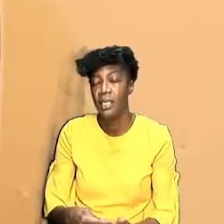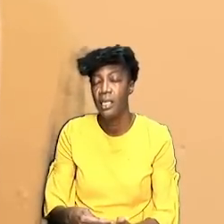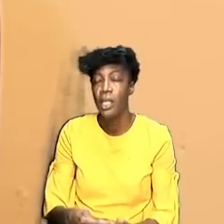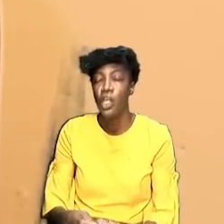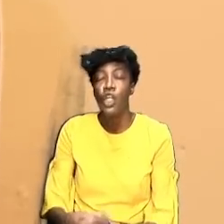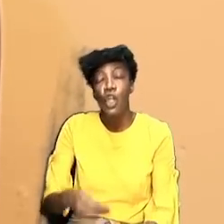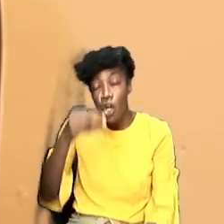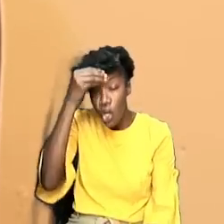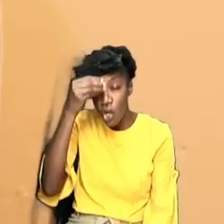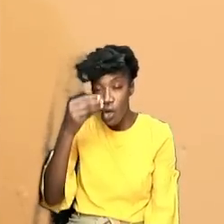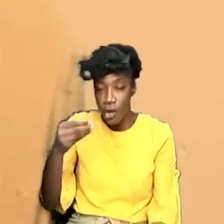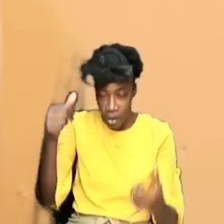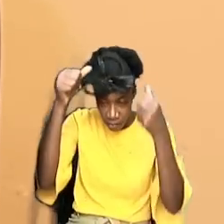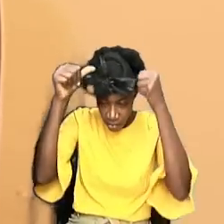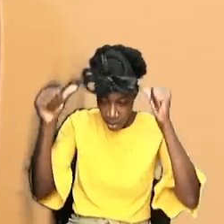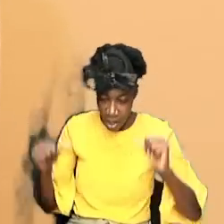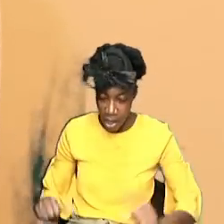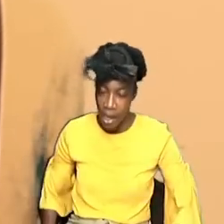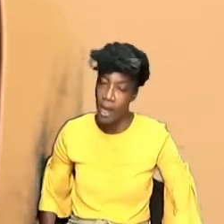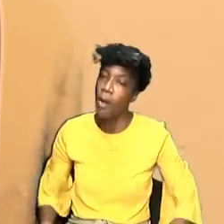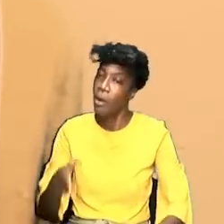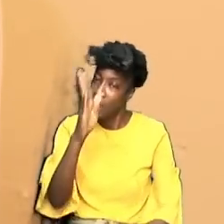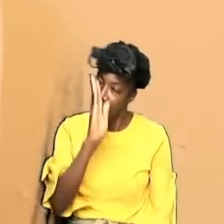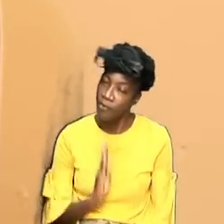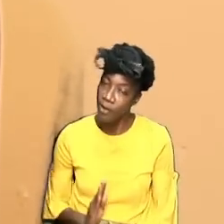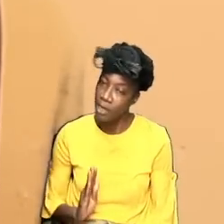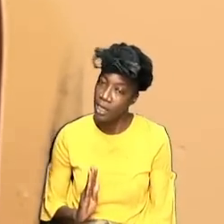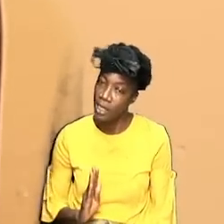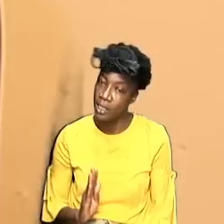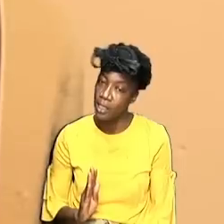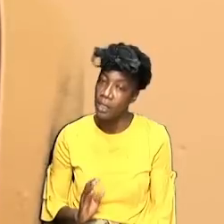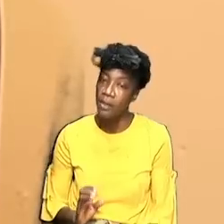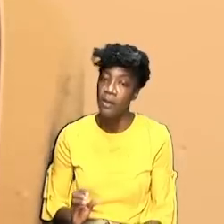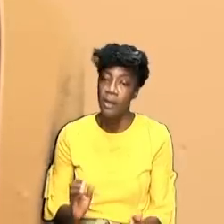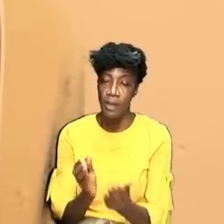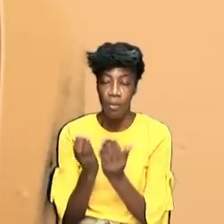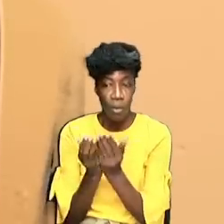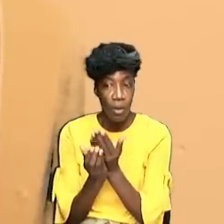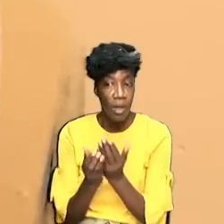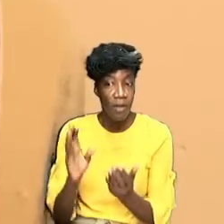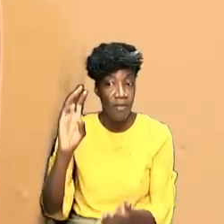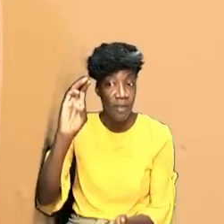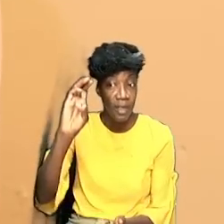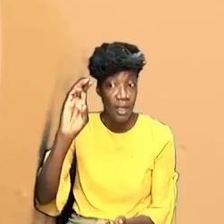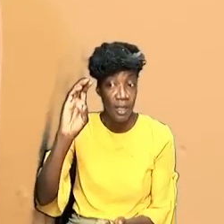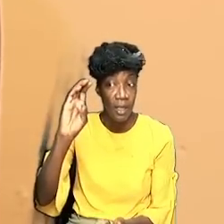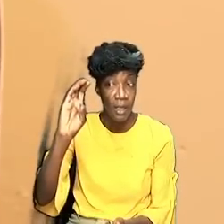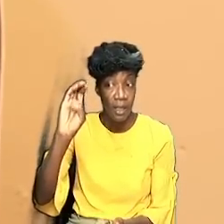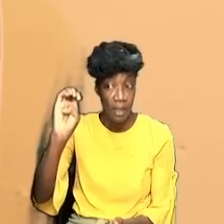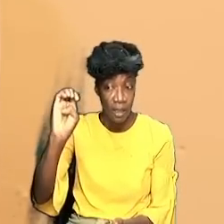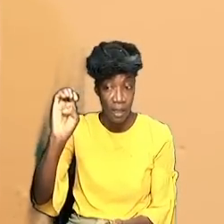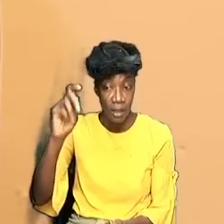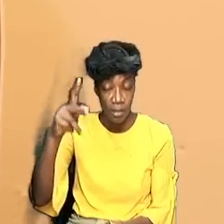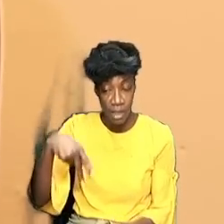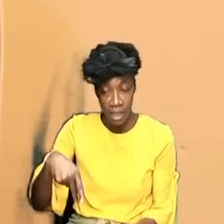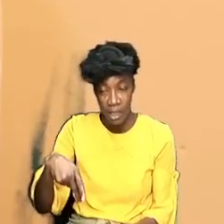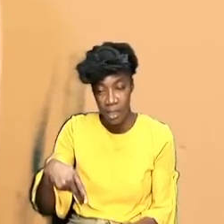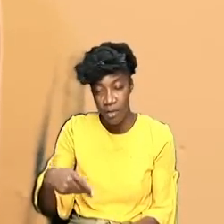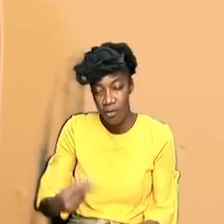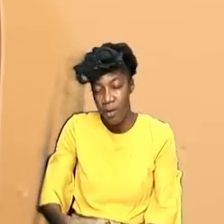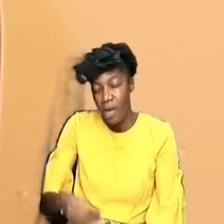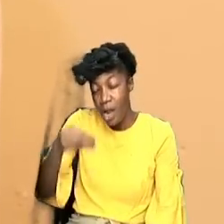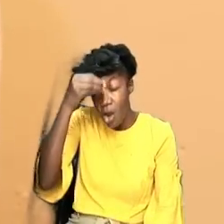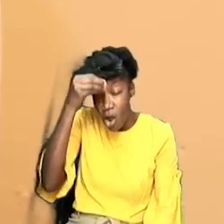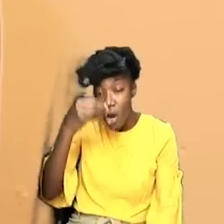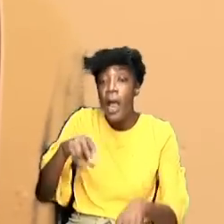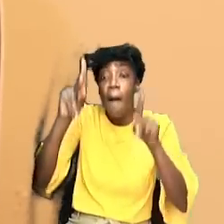God and can learn from the book of Ephesians. And tonight, I intend that we will learn something, amen. And not only that, we'll apply